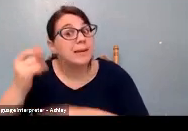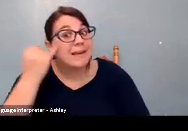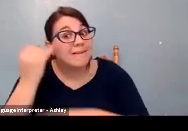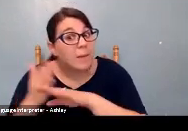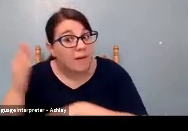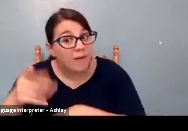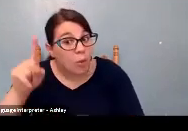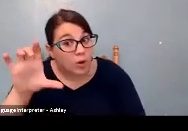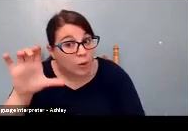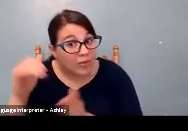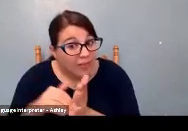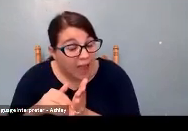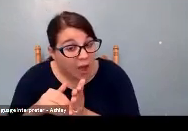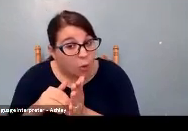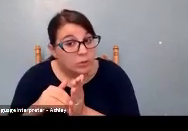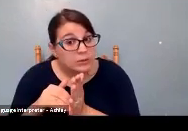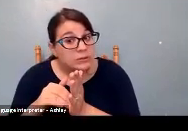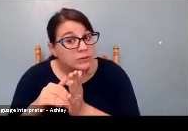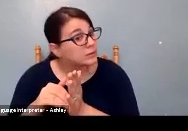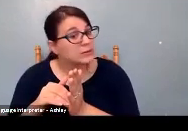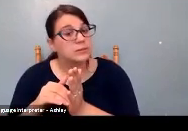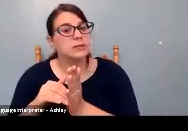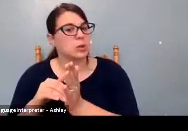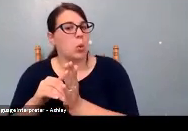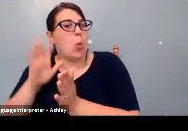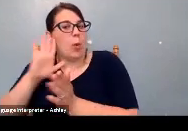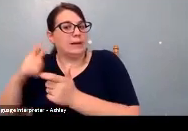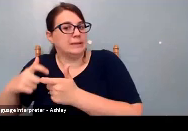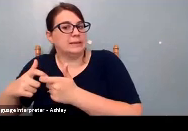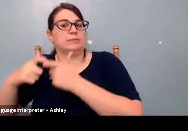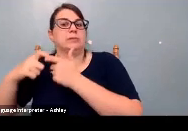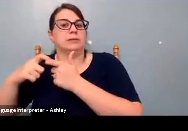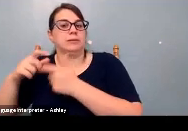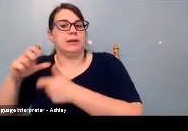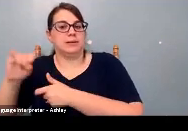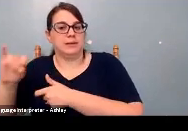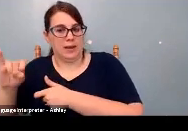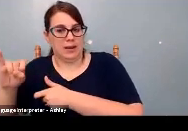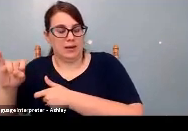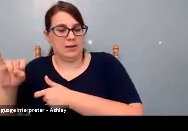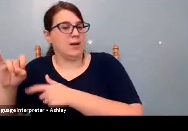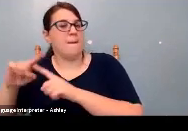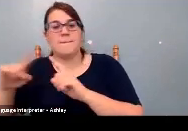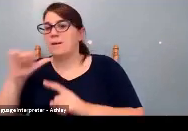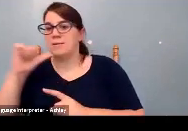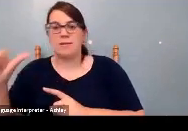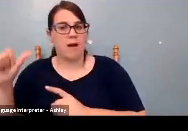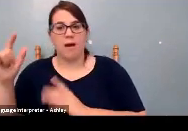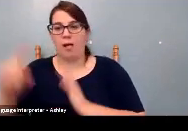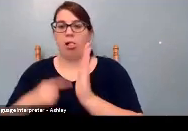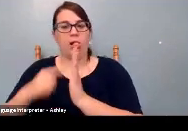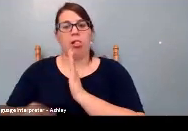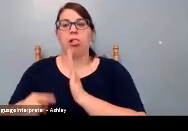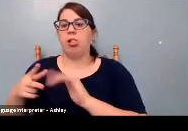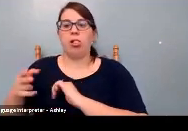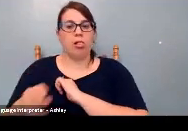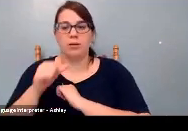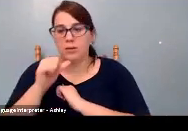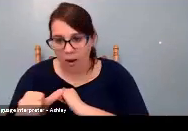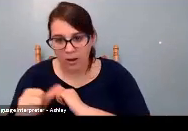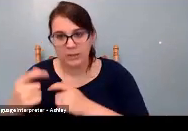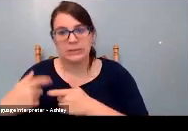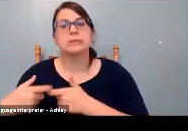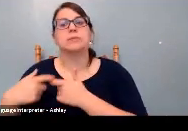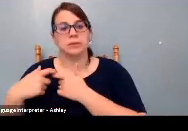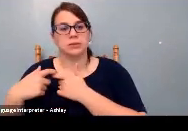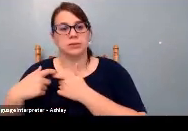They will be re-eligible once the amount is below $100,000. So long-term planning is needed. And I know that sounds like a lot of money,